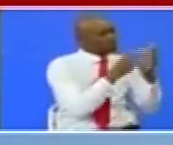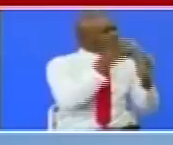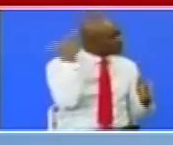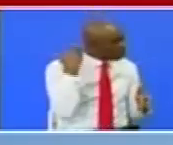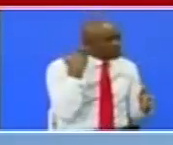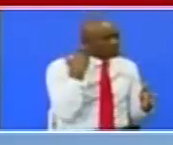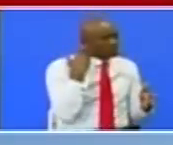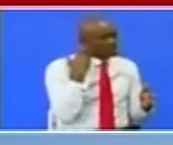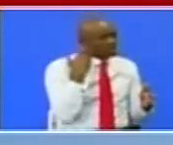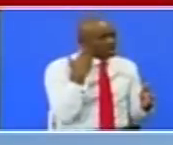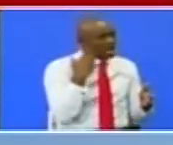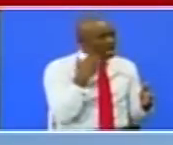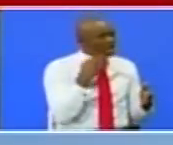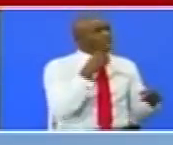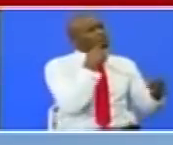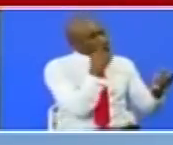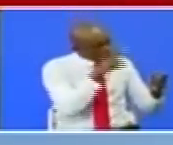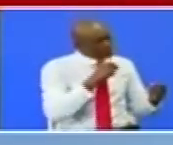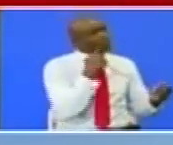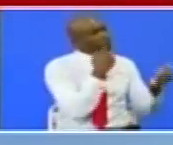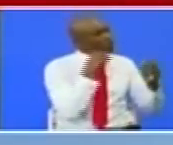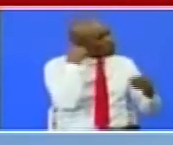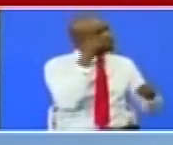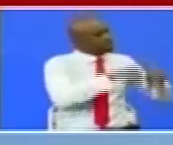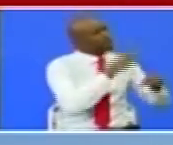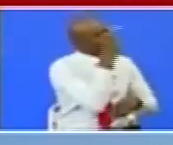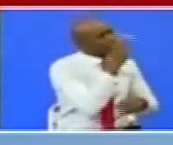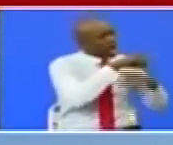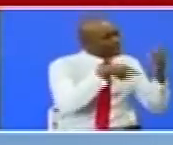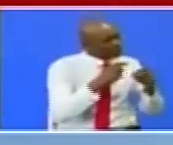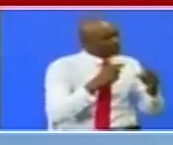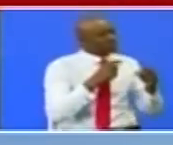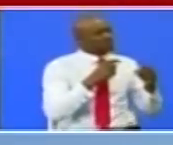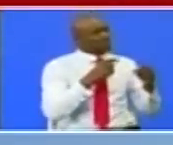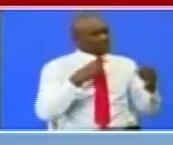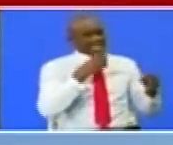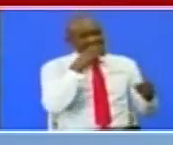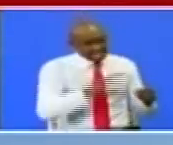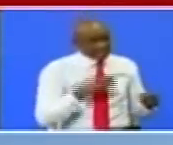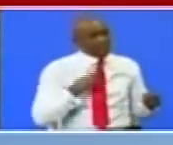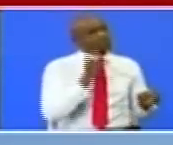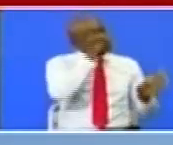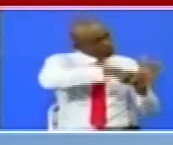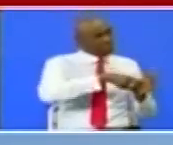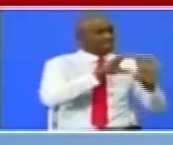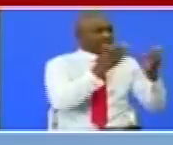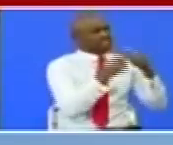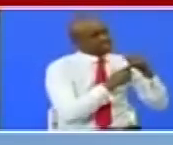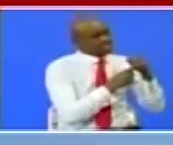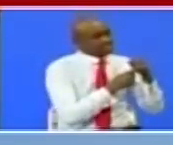on. I was calling you at 2 o'clock in regard to the vacancy for my boy in class 6.